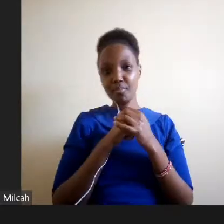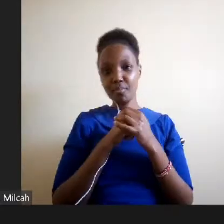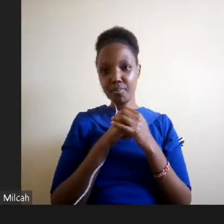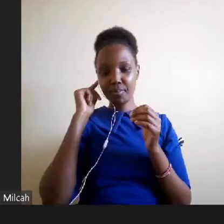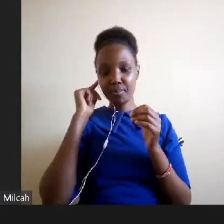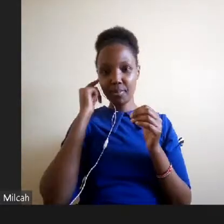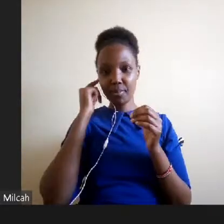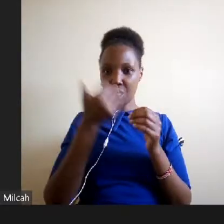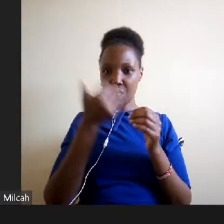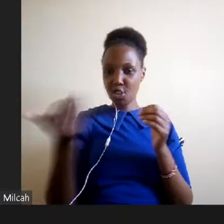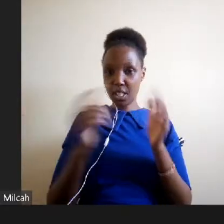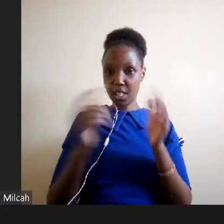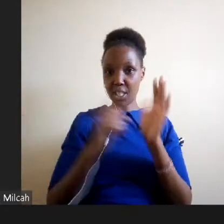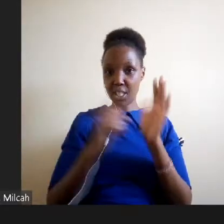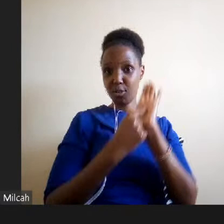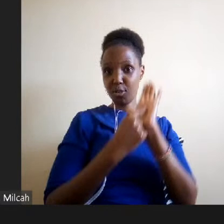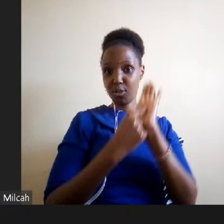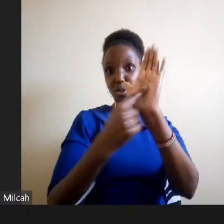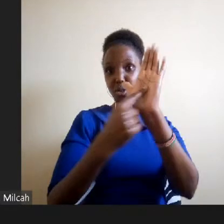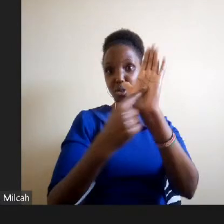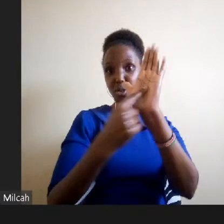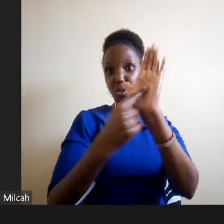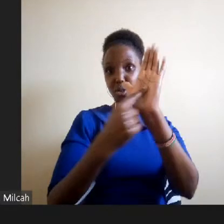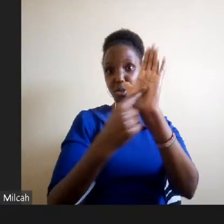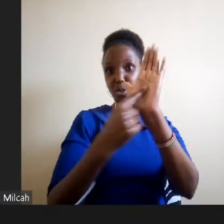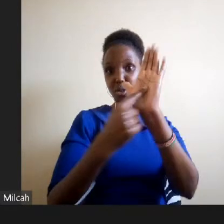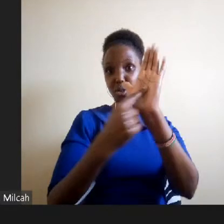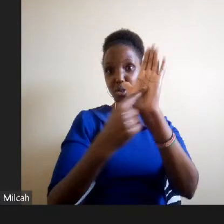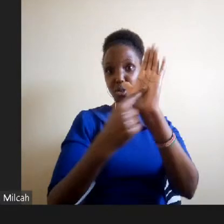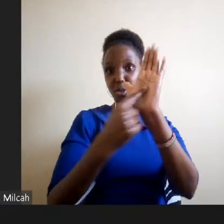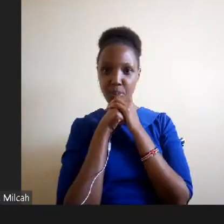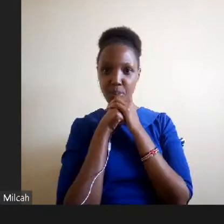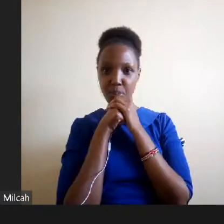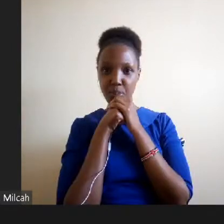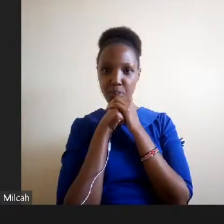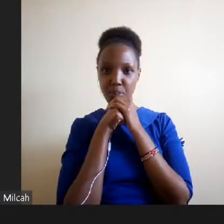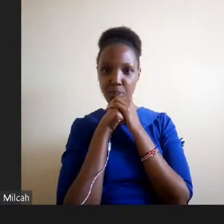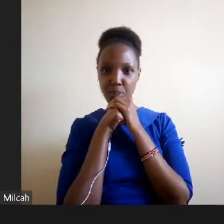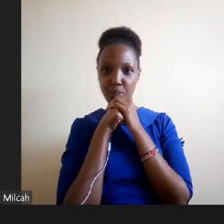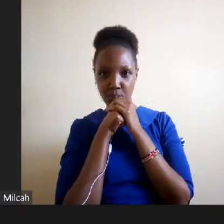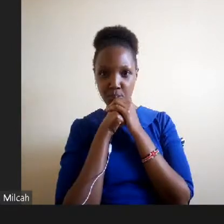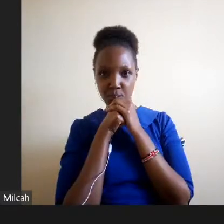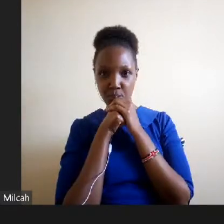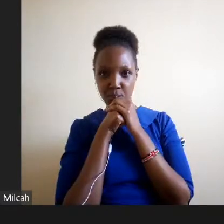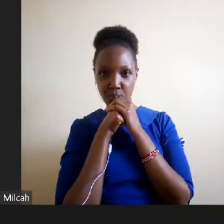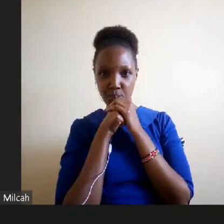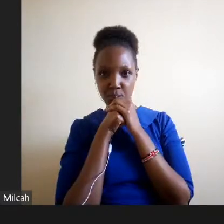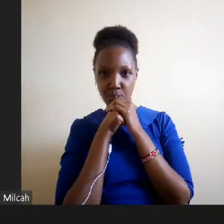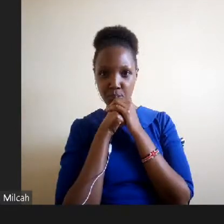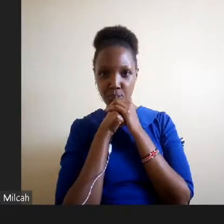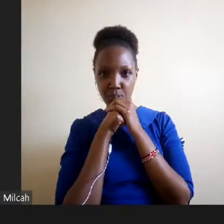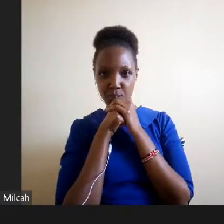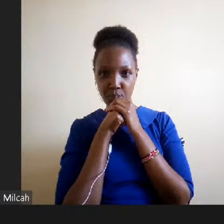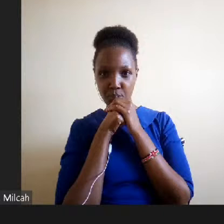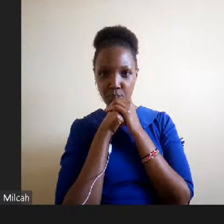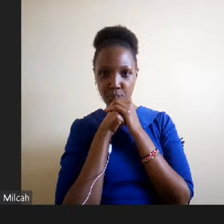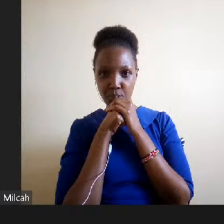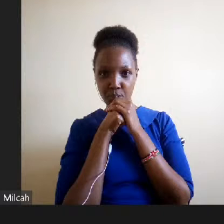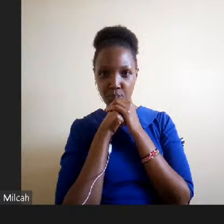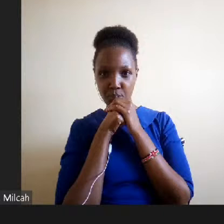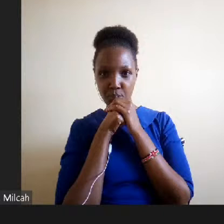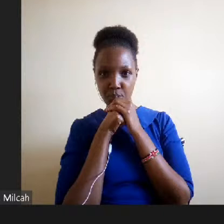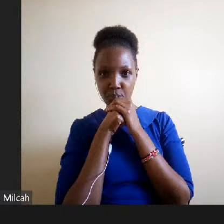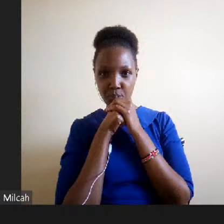children in terms of online safety. So at this particular moment, I will hand it over to John to please show us a video. Thank you.